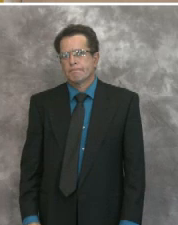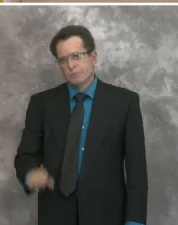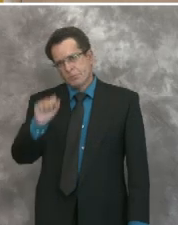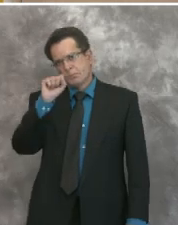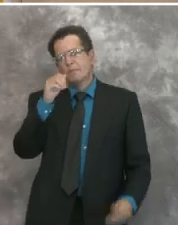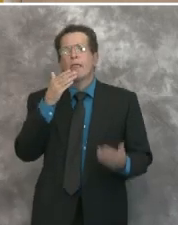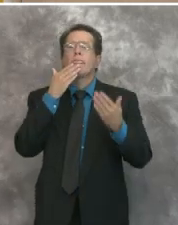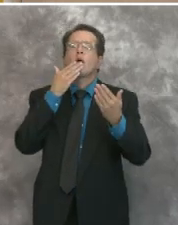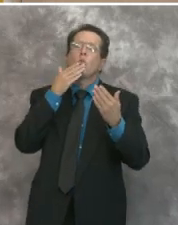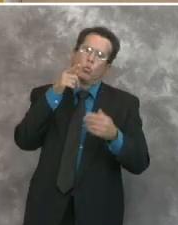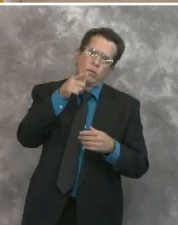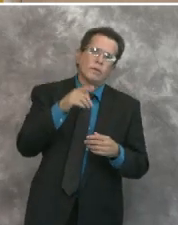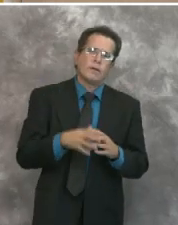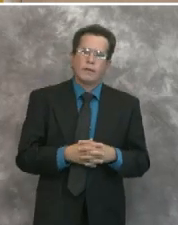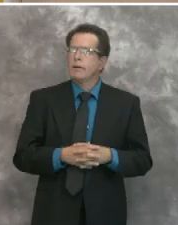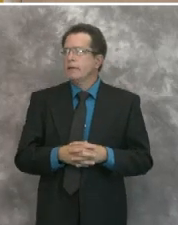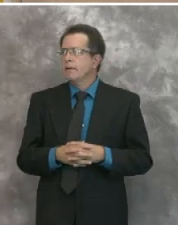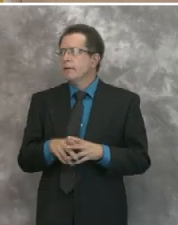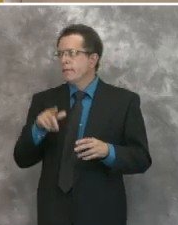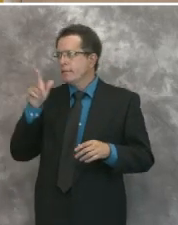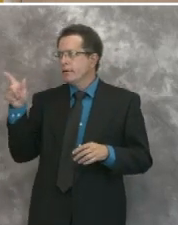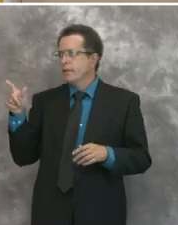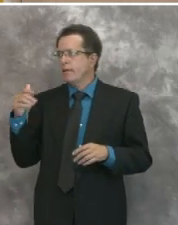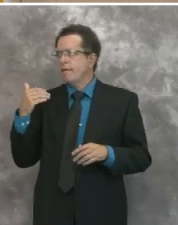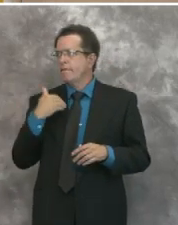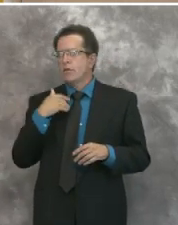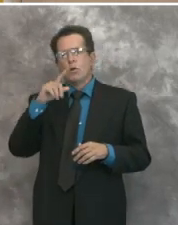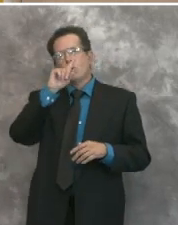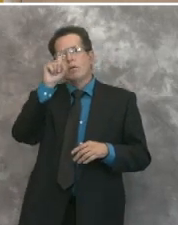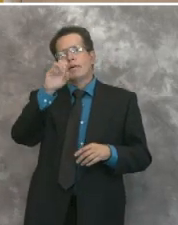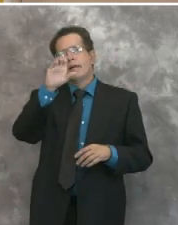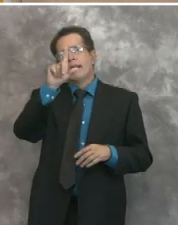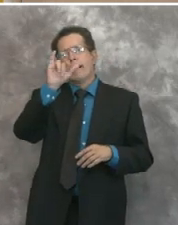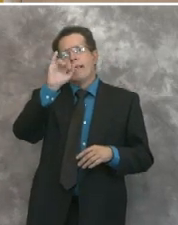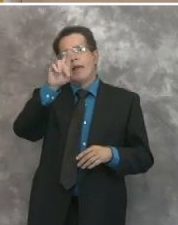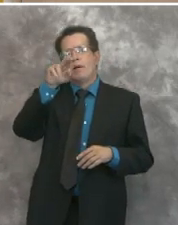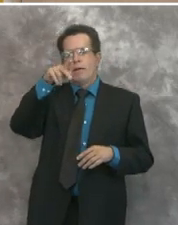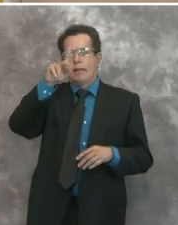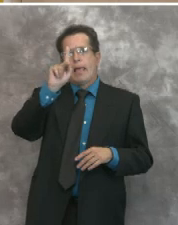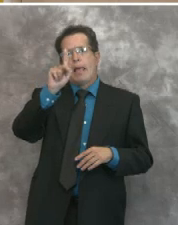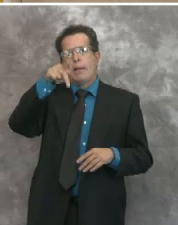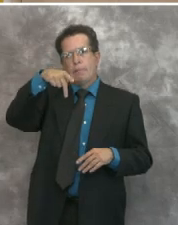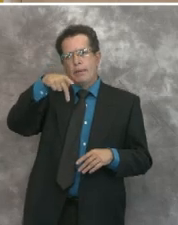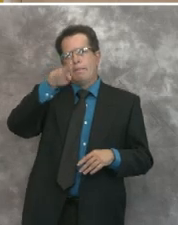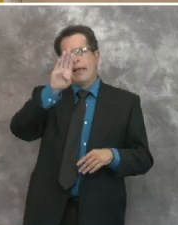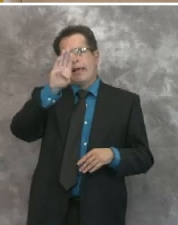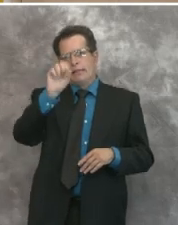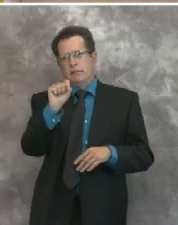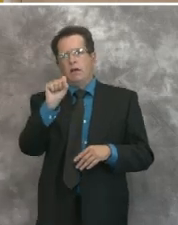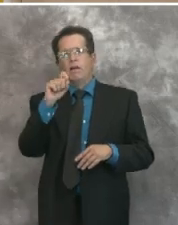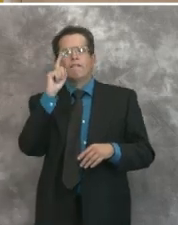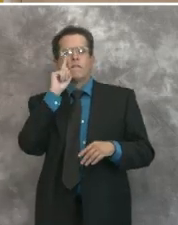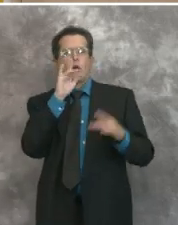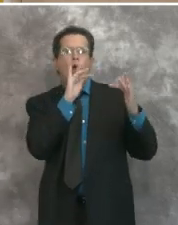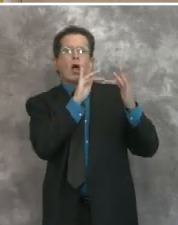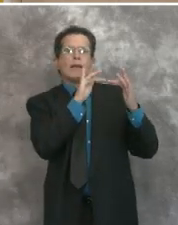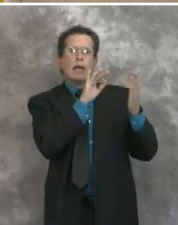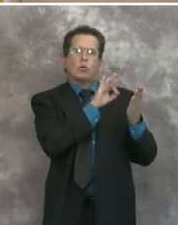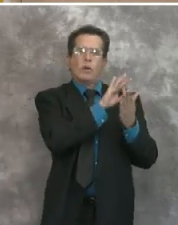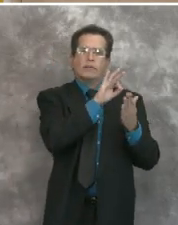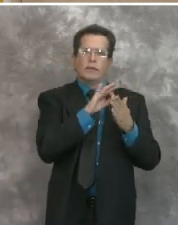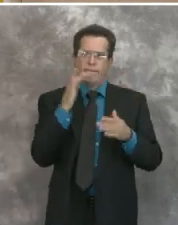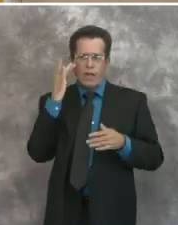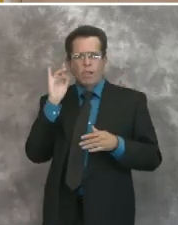Thank you. Mm-hmm. Right, Dr. Wooten, I have a question from Claire from KPBS on contact tracing as well. California wants